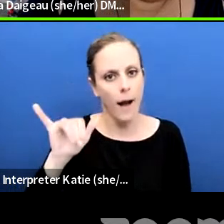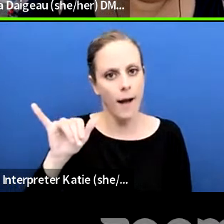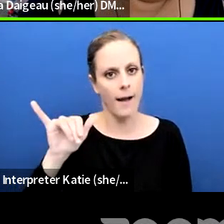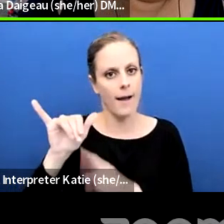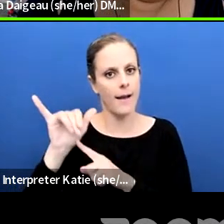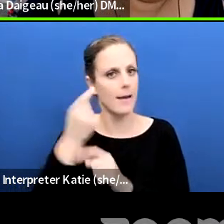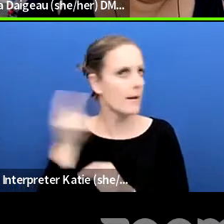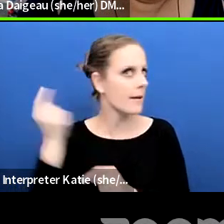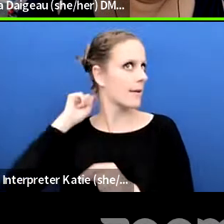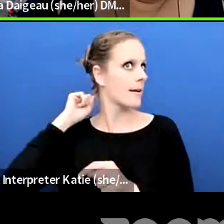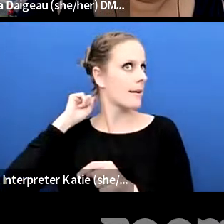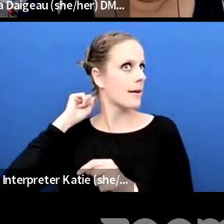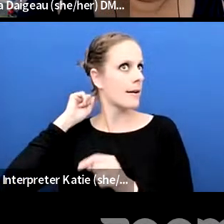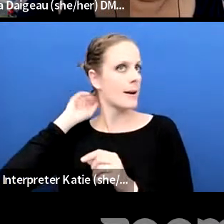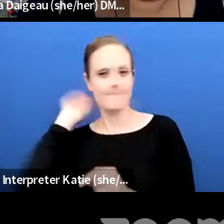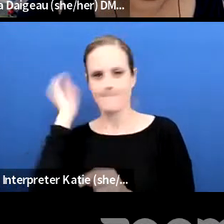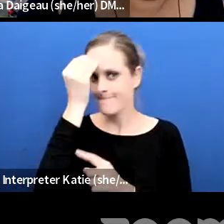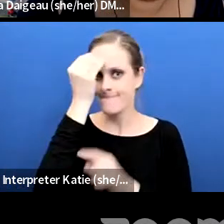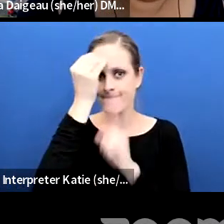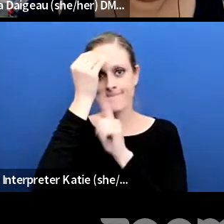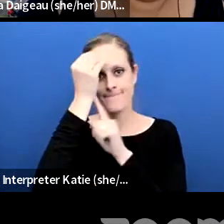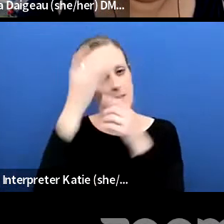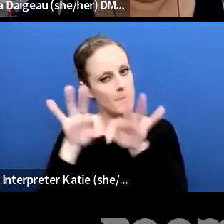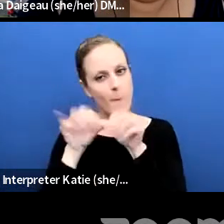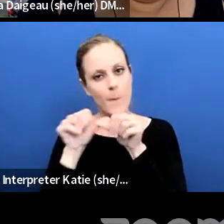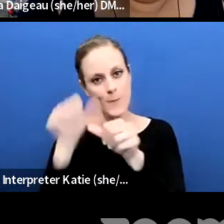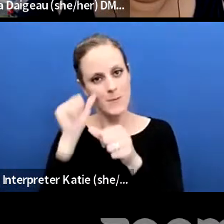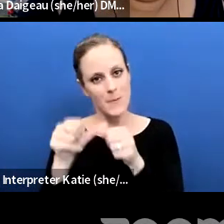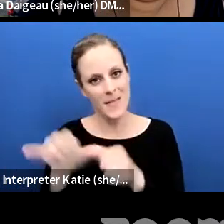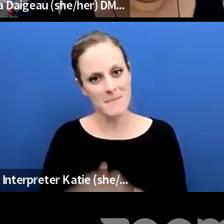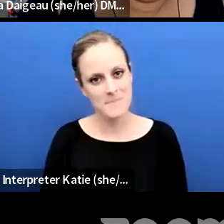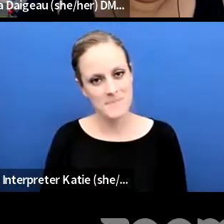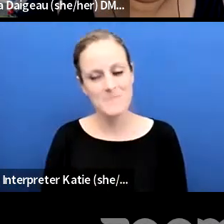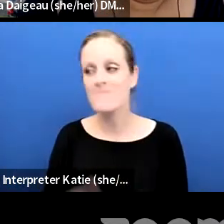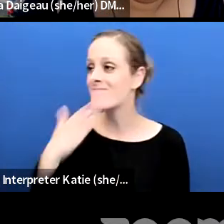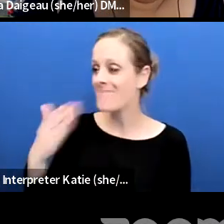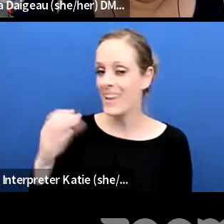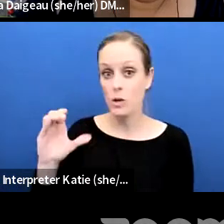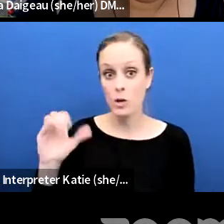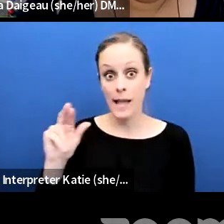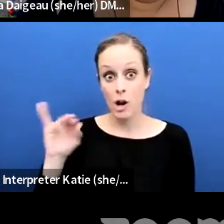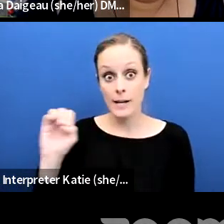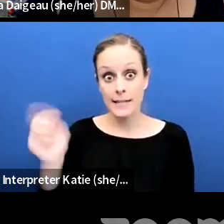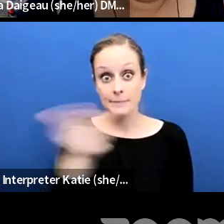important. Great, thank you. Carrie, would like to add to that?